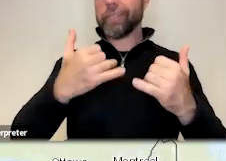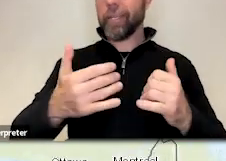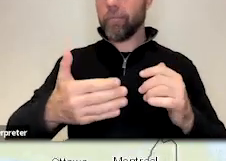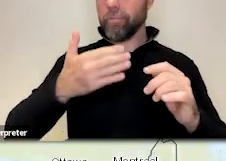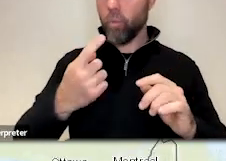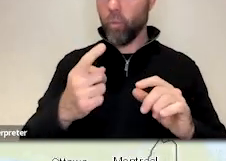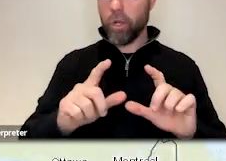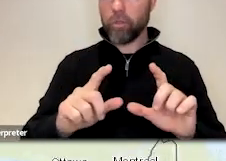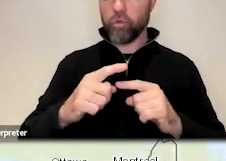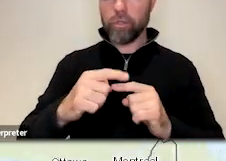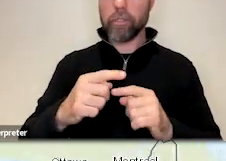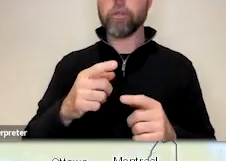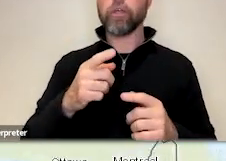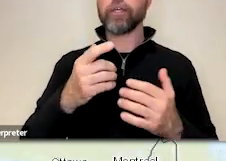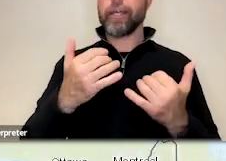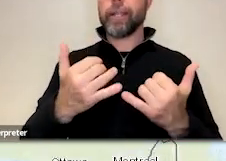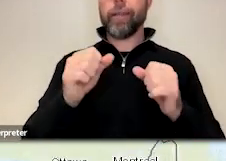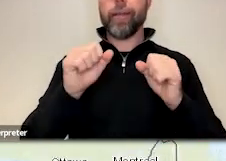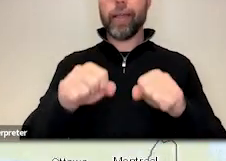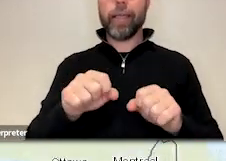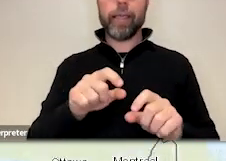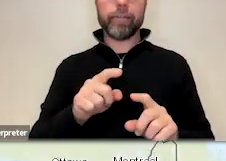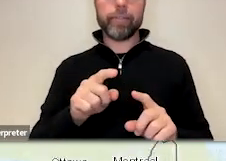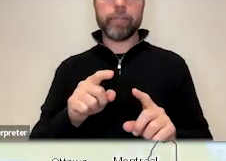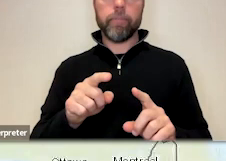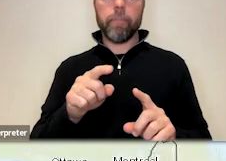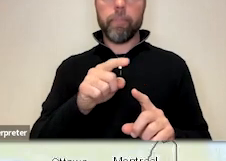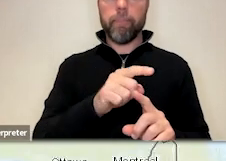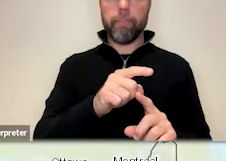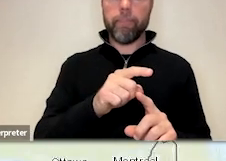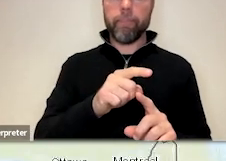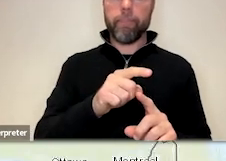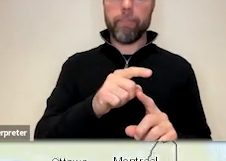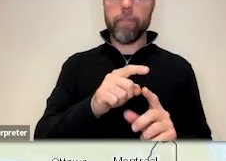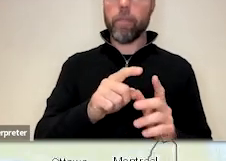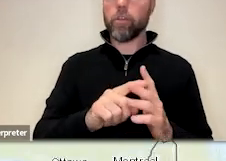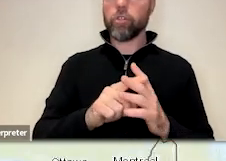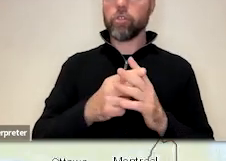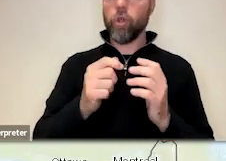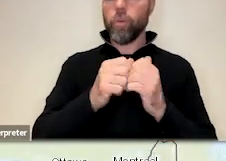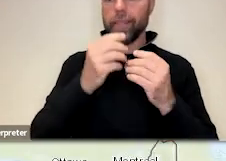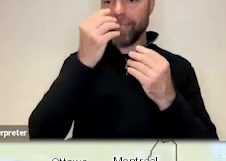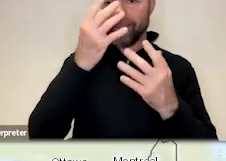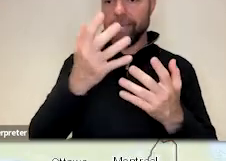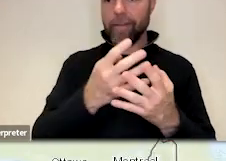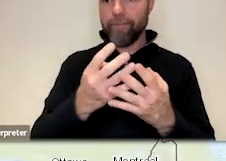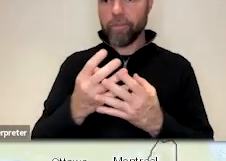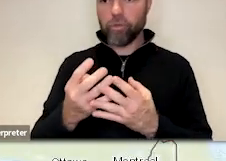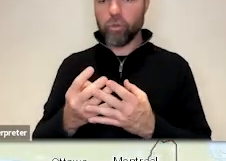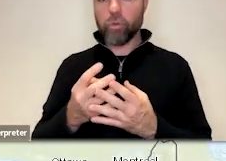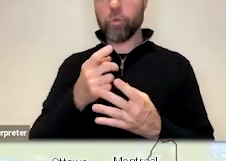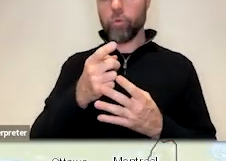here. And I can come over here and I can start with my data filters. So again, we're